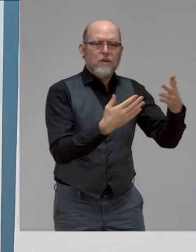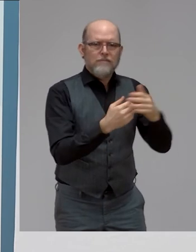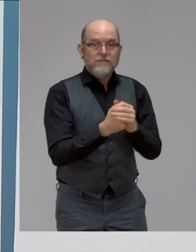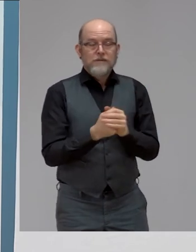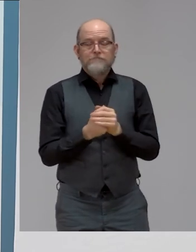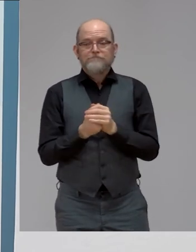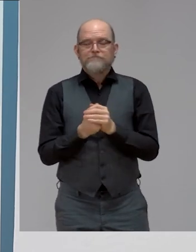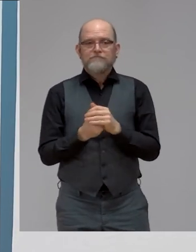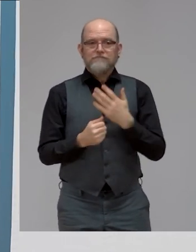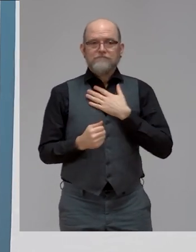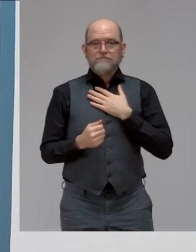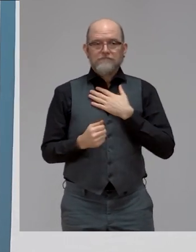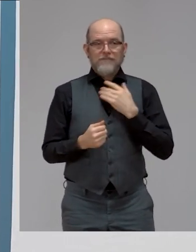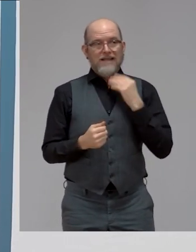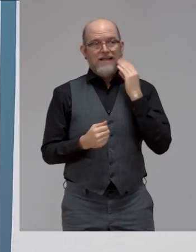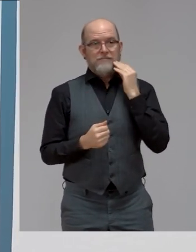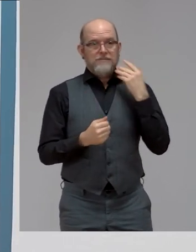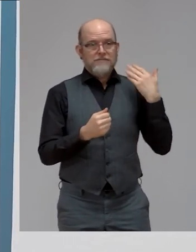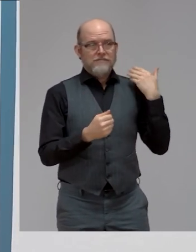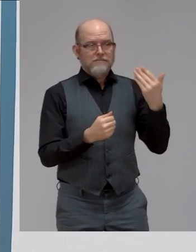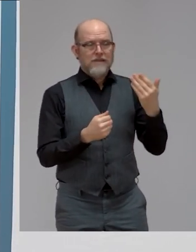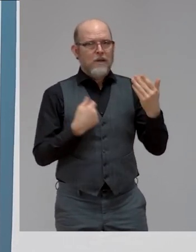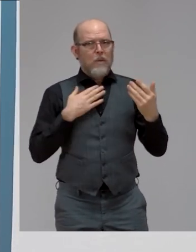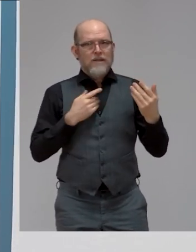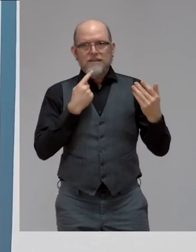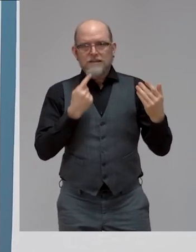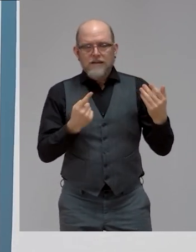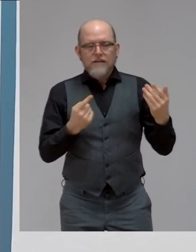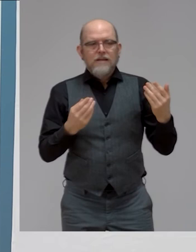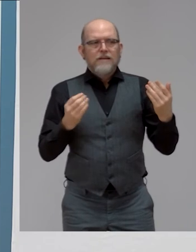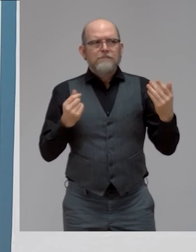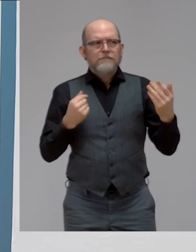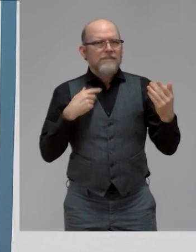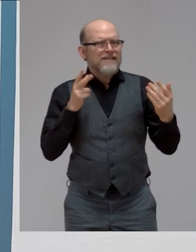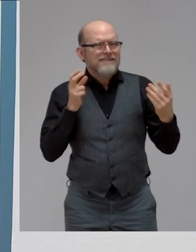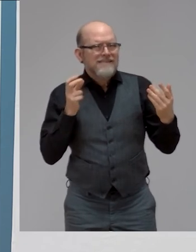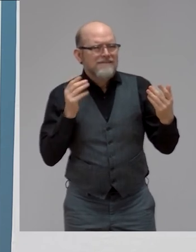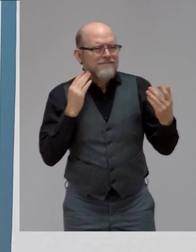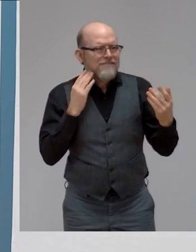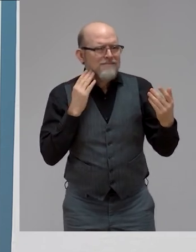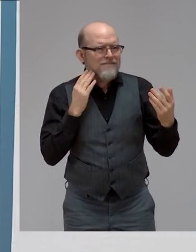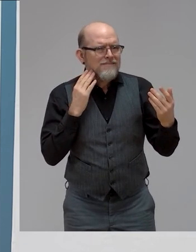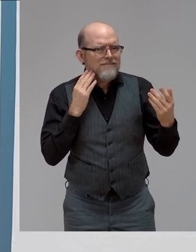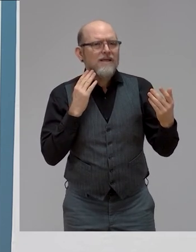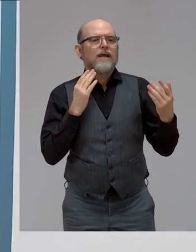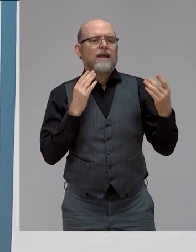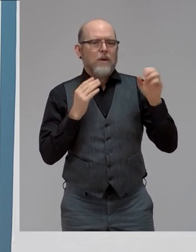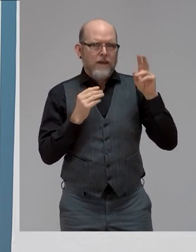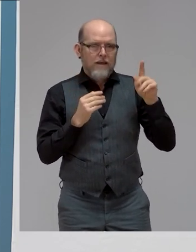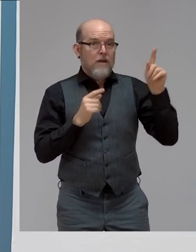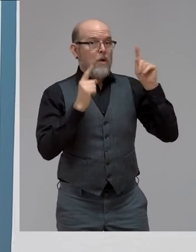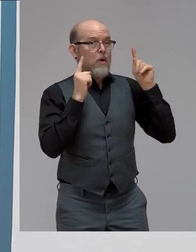about how I experienced the accessibilities of the university.